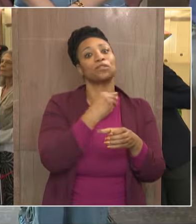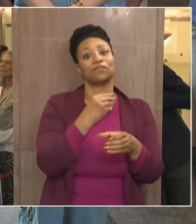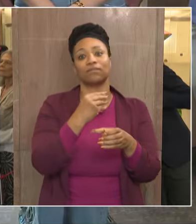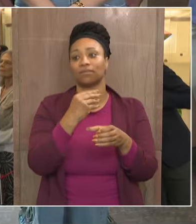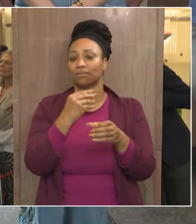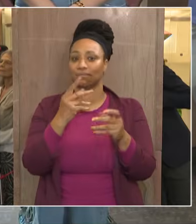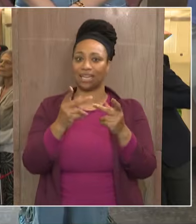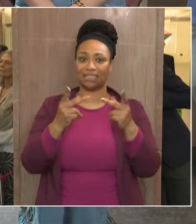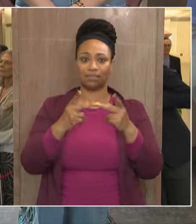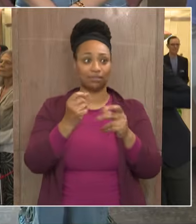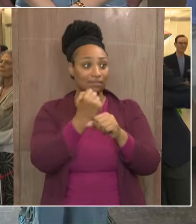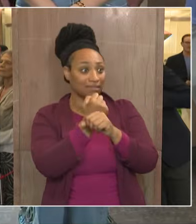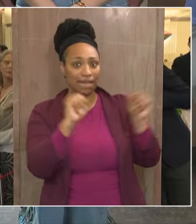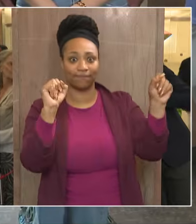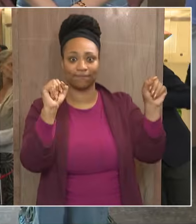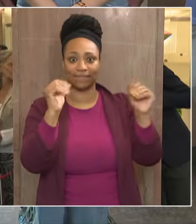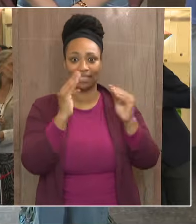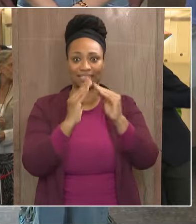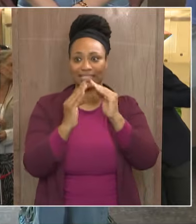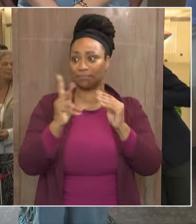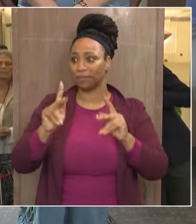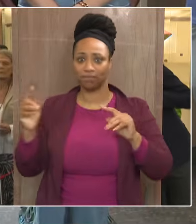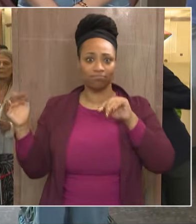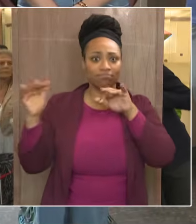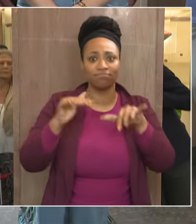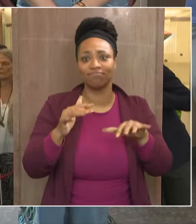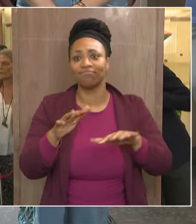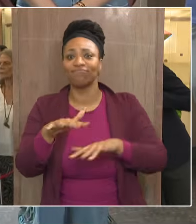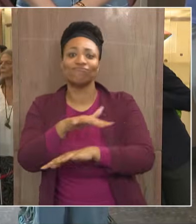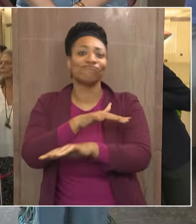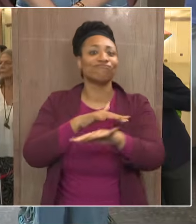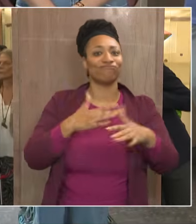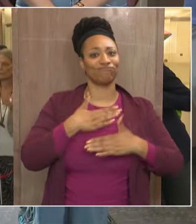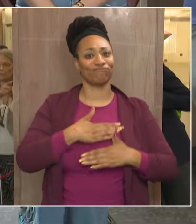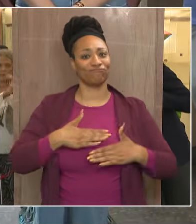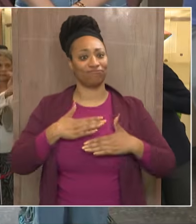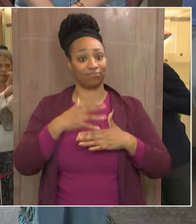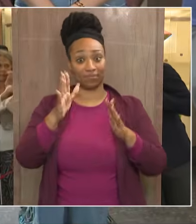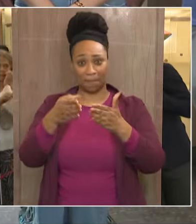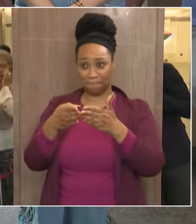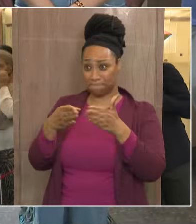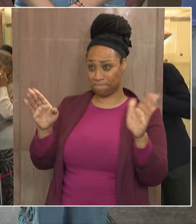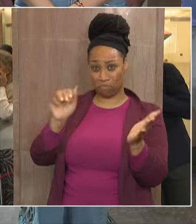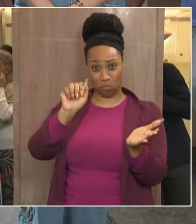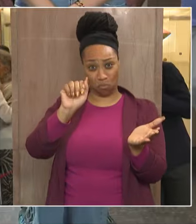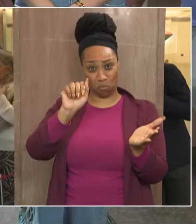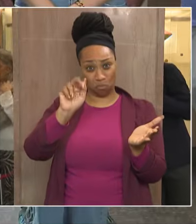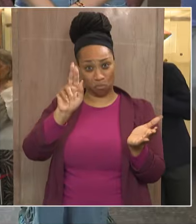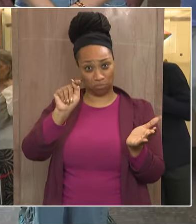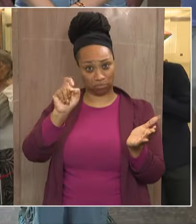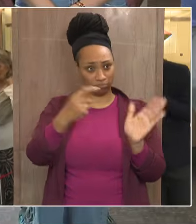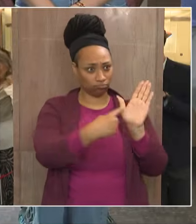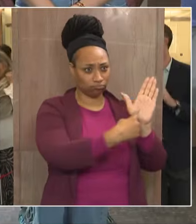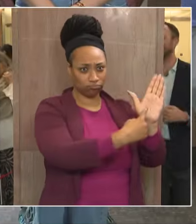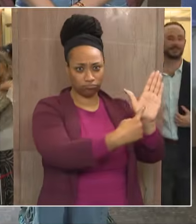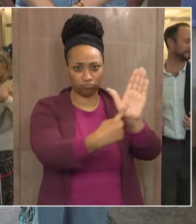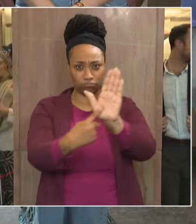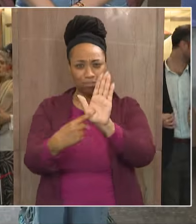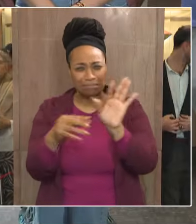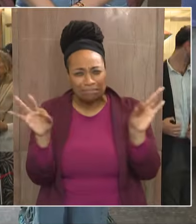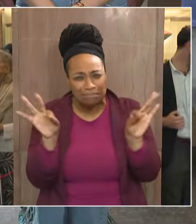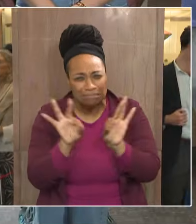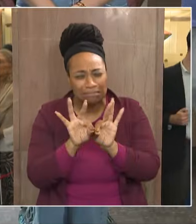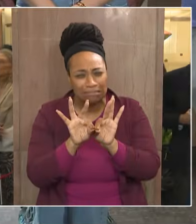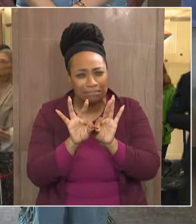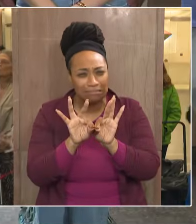that people want to live in. And public art is an essential ingredient in the creation of this vibrancy. Art that is